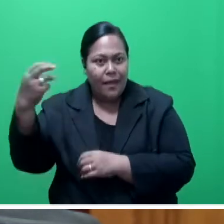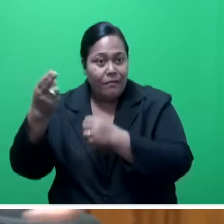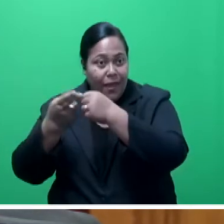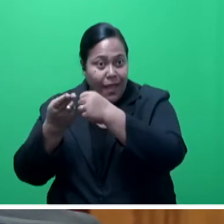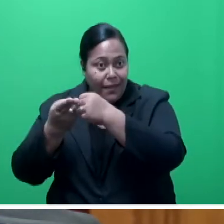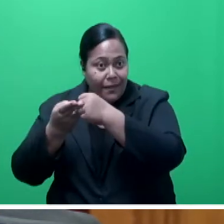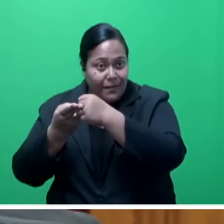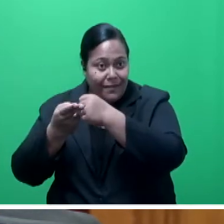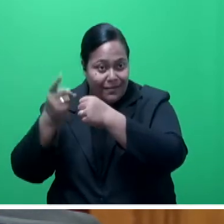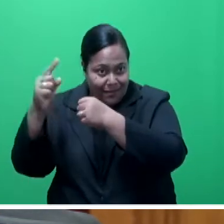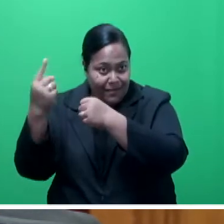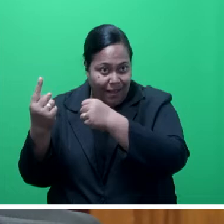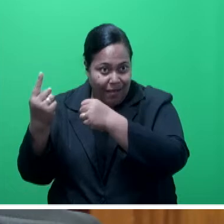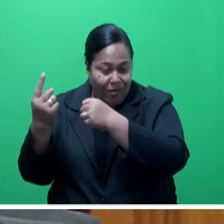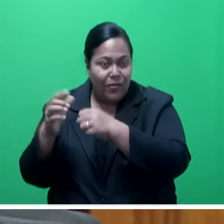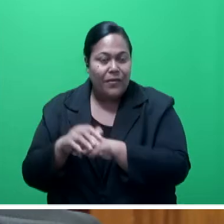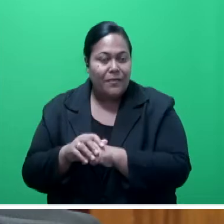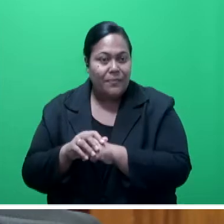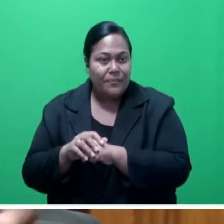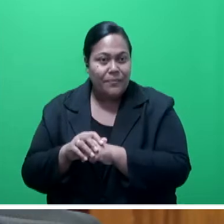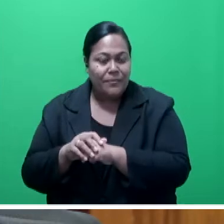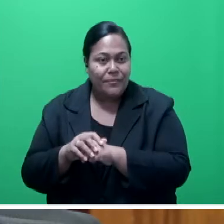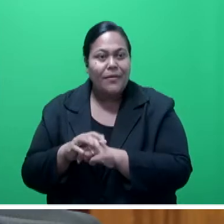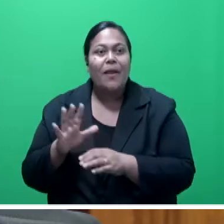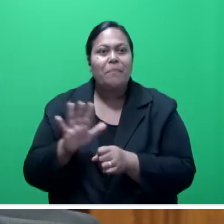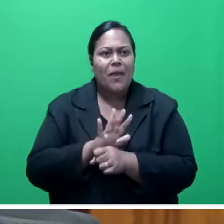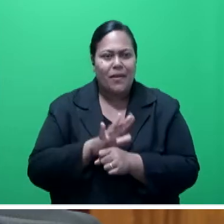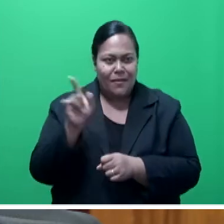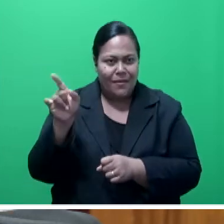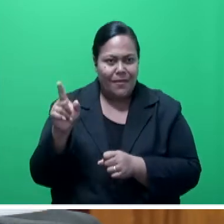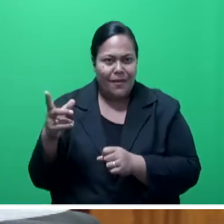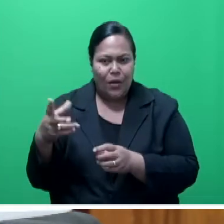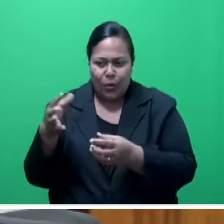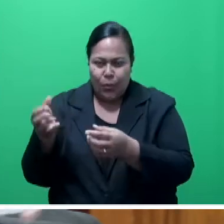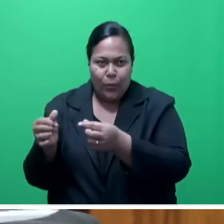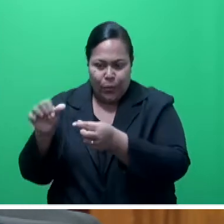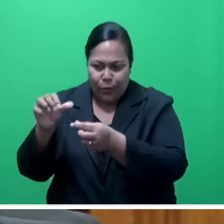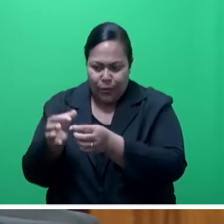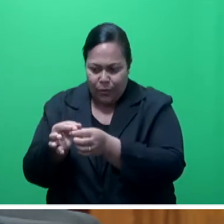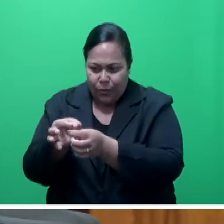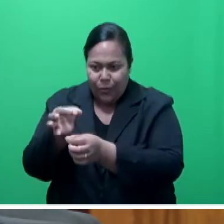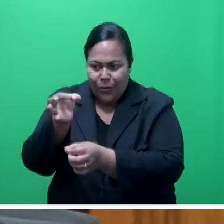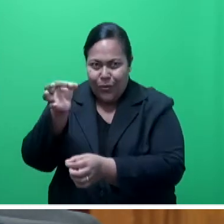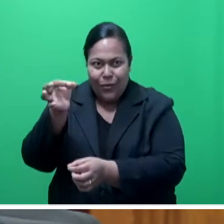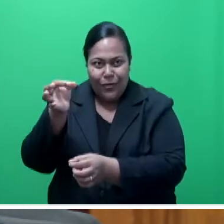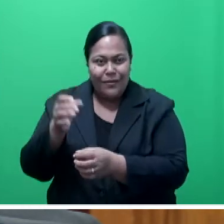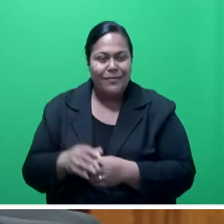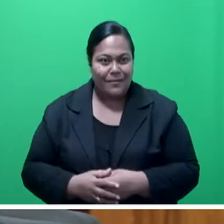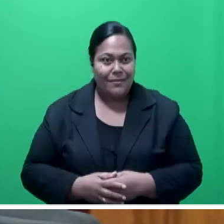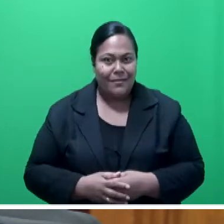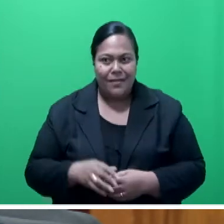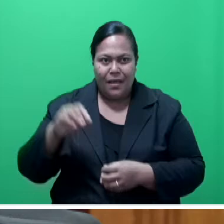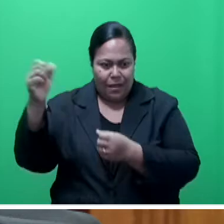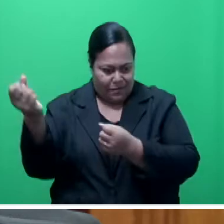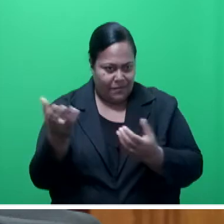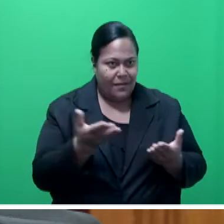then got it fertile and then got into embryo, and it was